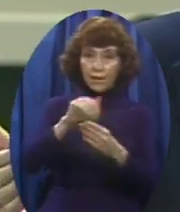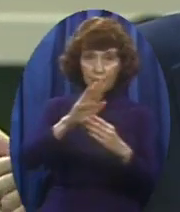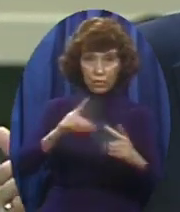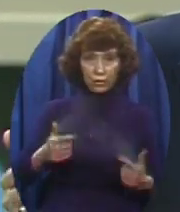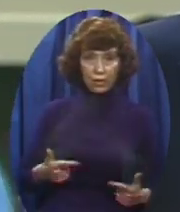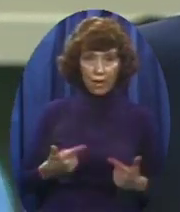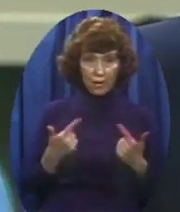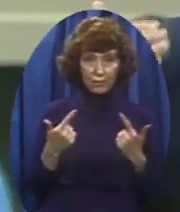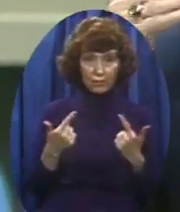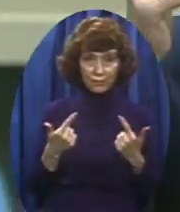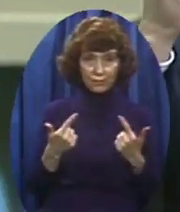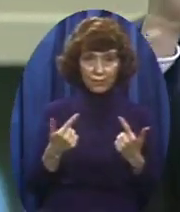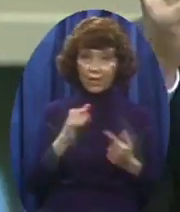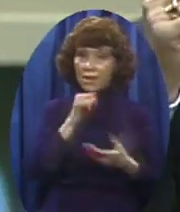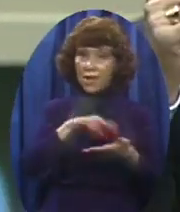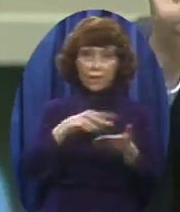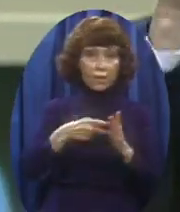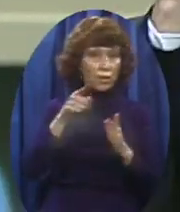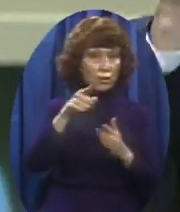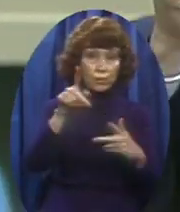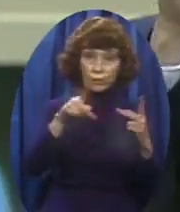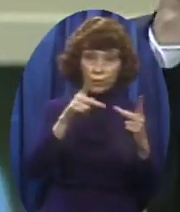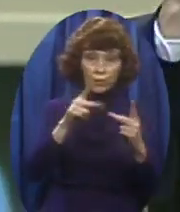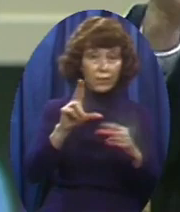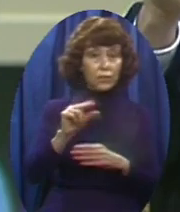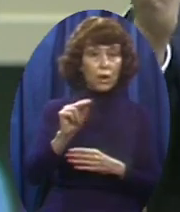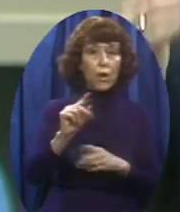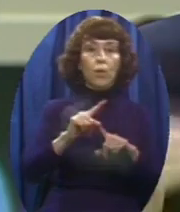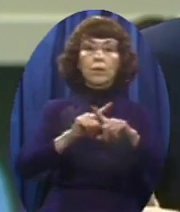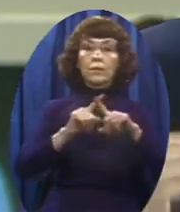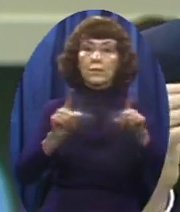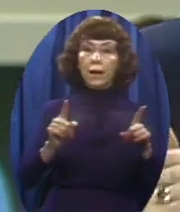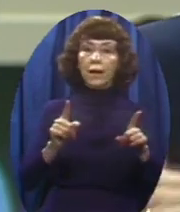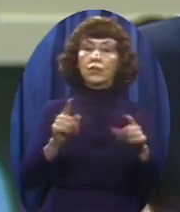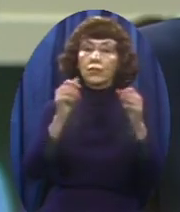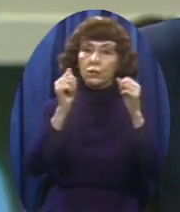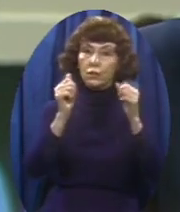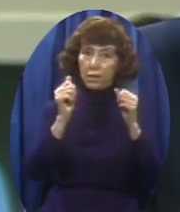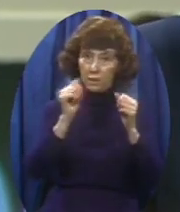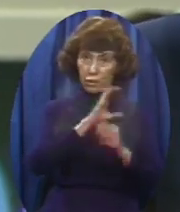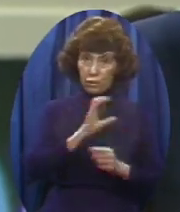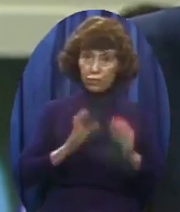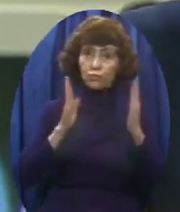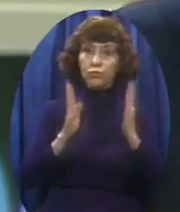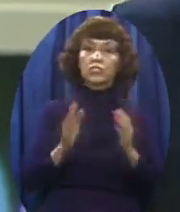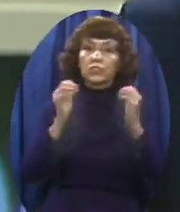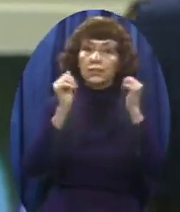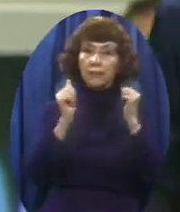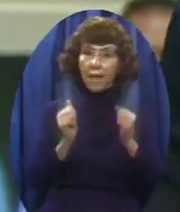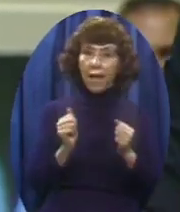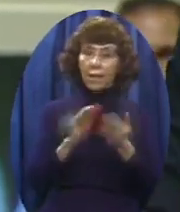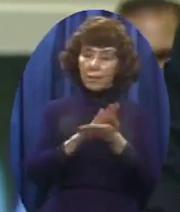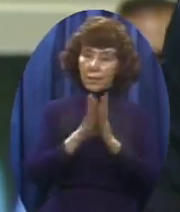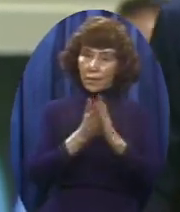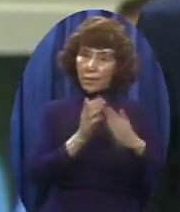infallibility, but that is the mark of the Christian. As many as are led by the Spirit of God, these are the children of God. Then